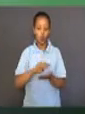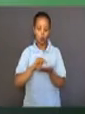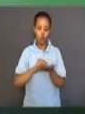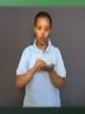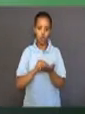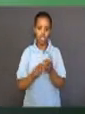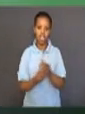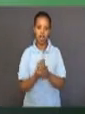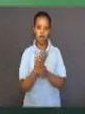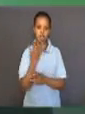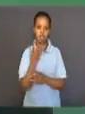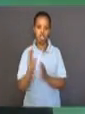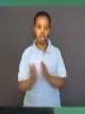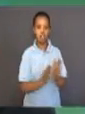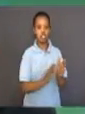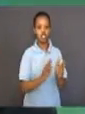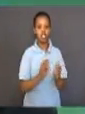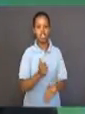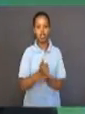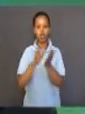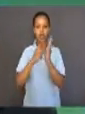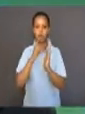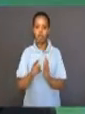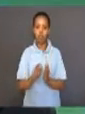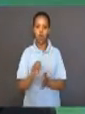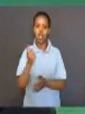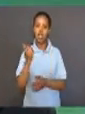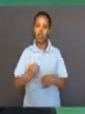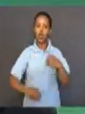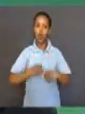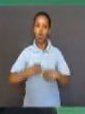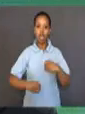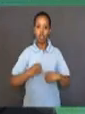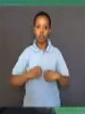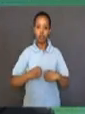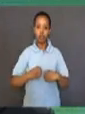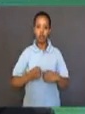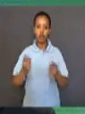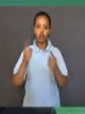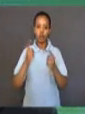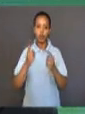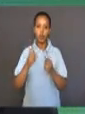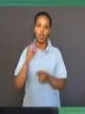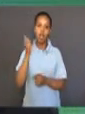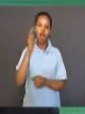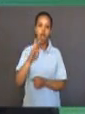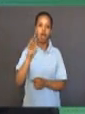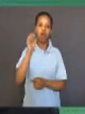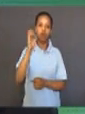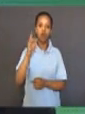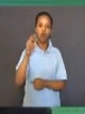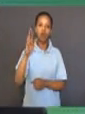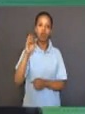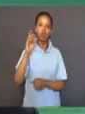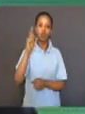to nourish themselves. Other organisms take in autotrophs as